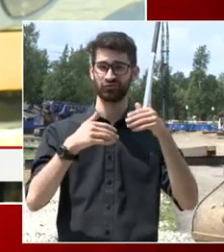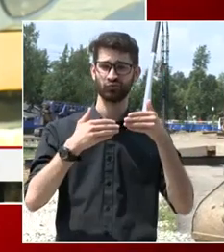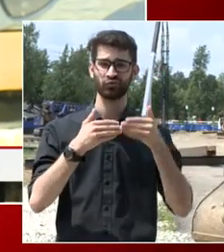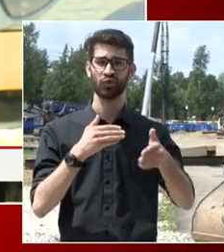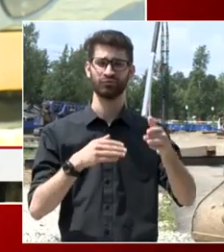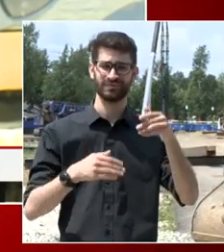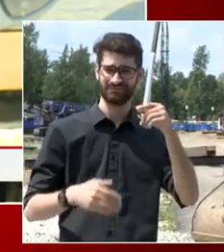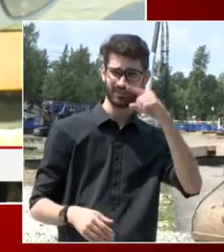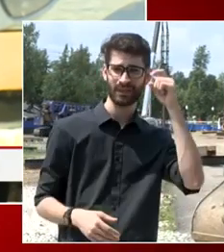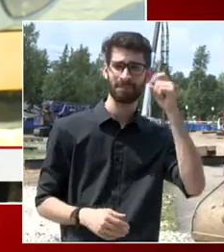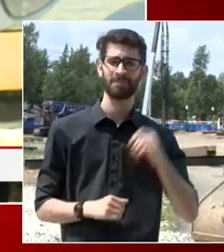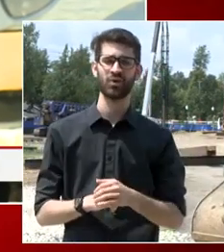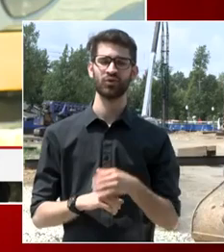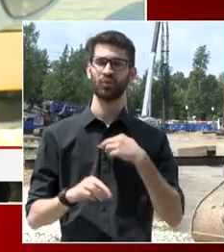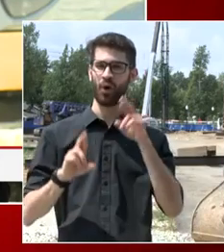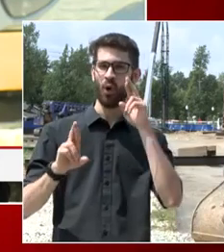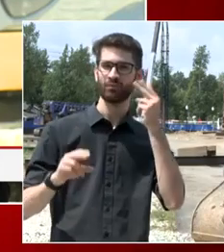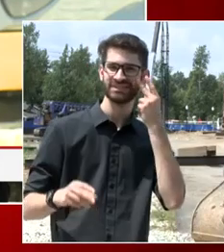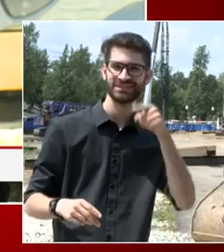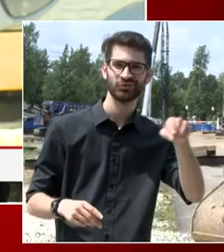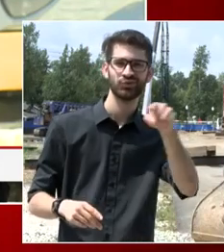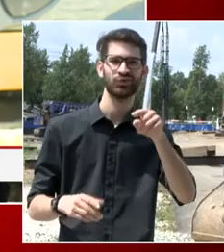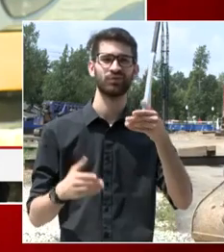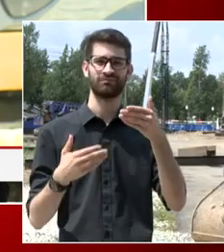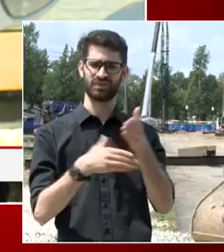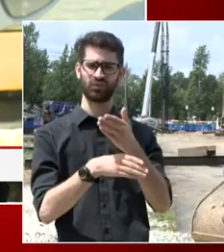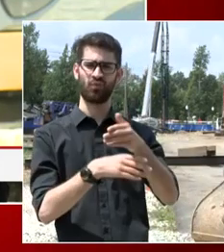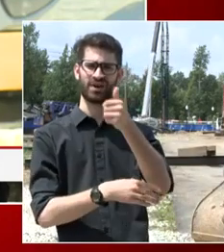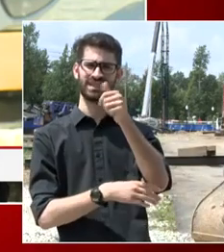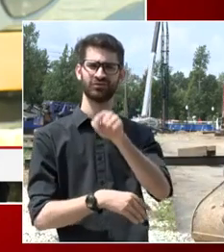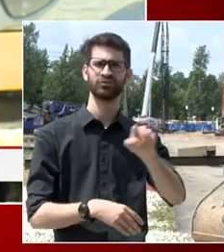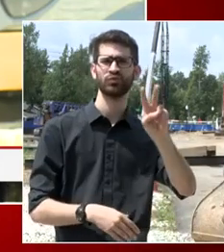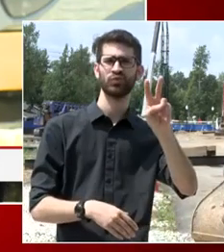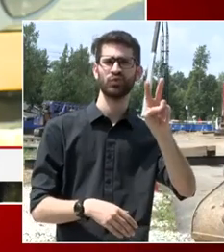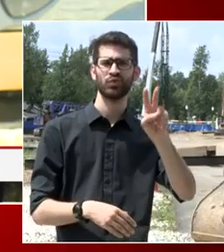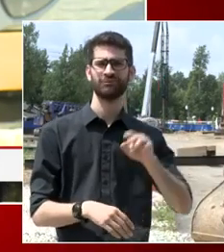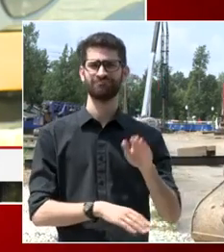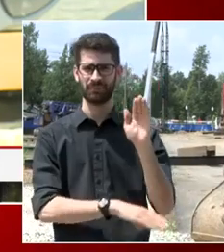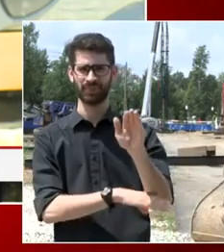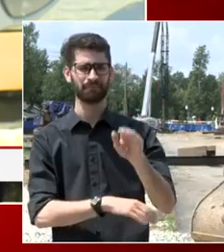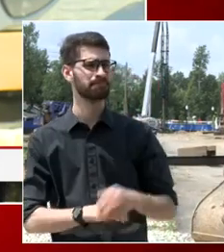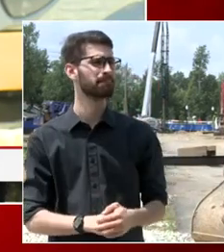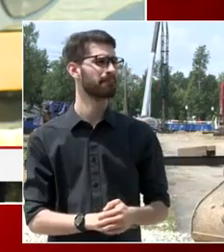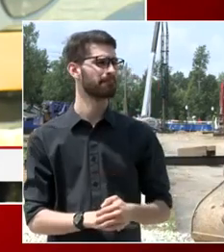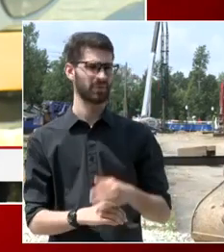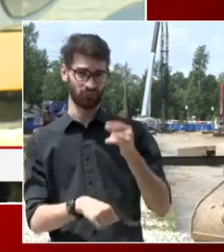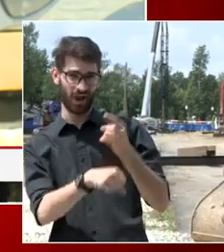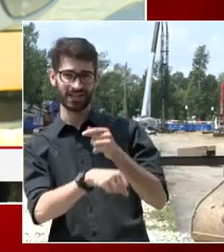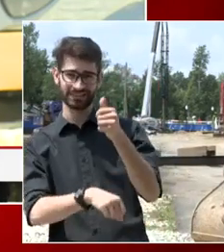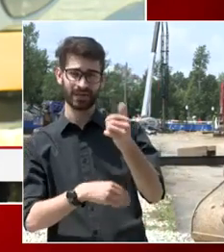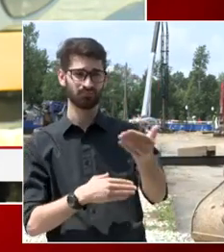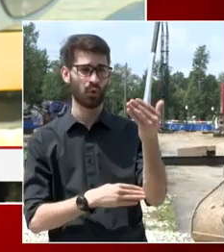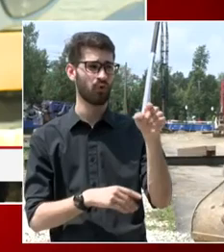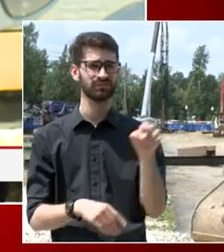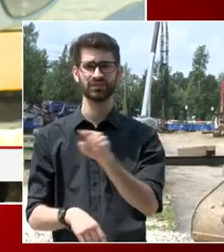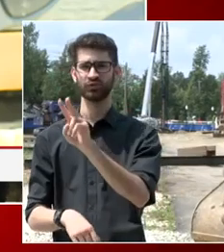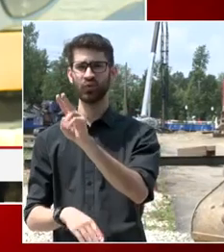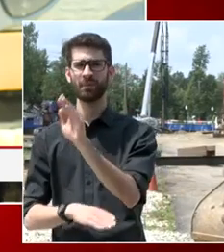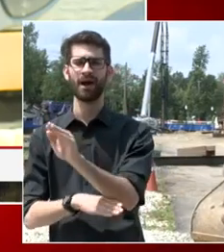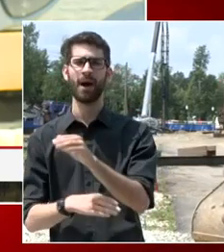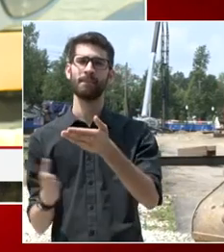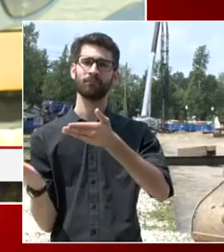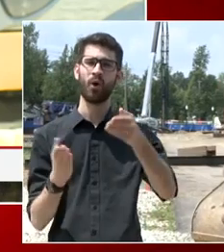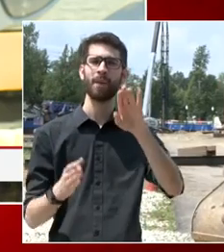you there on Saturday between 10 and 2. 10 and 2, is that right? 10 and 2, brought to you by Soul of the